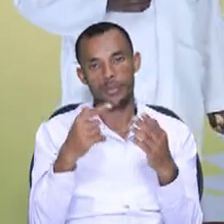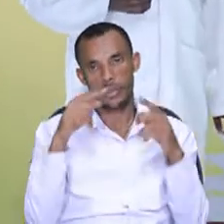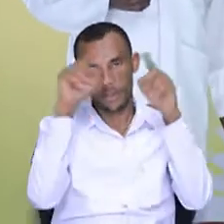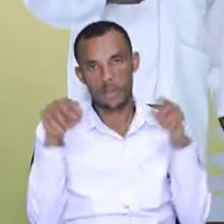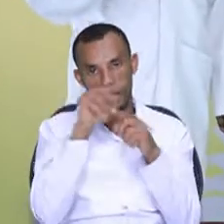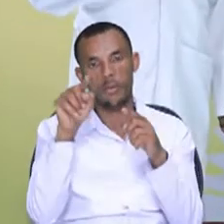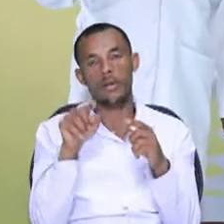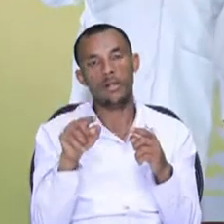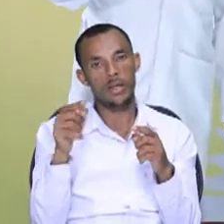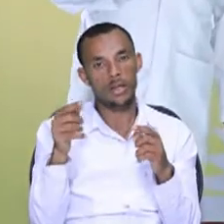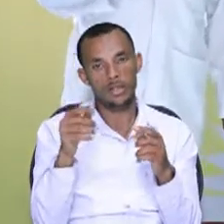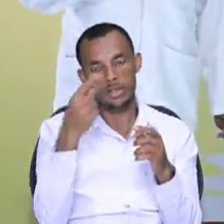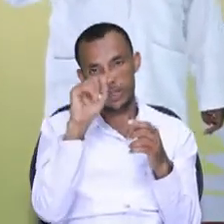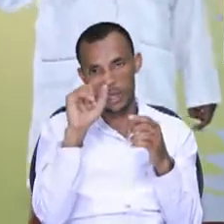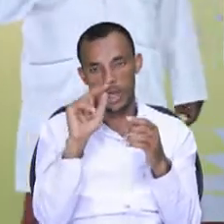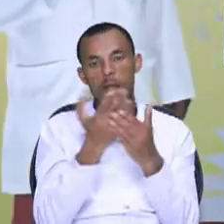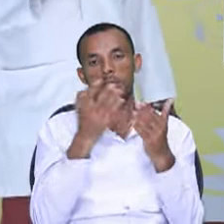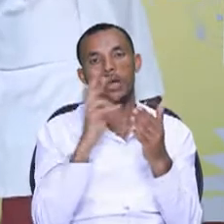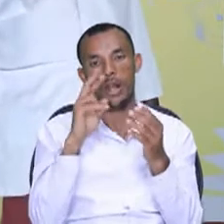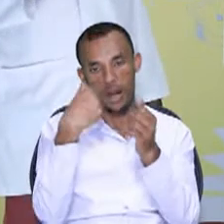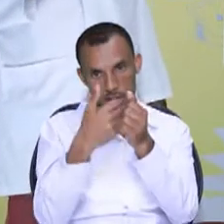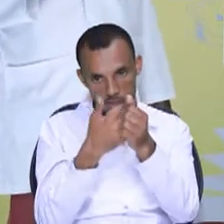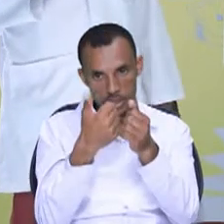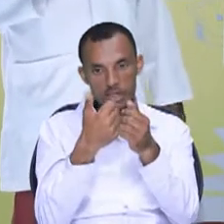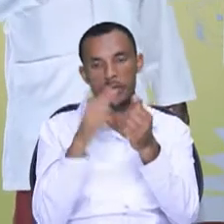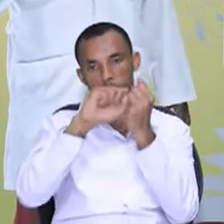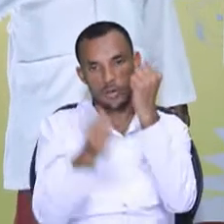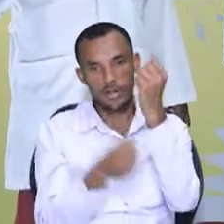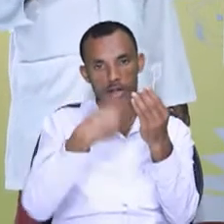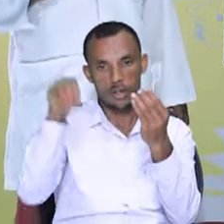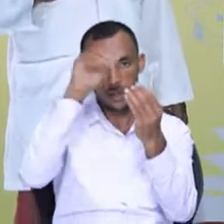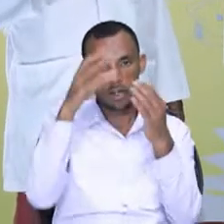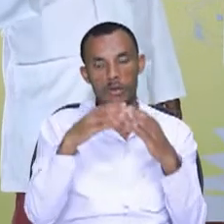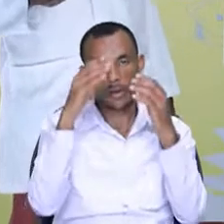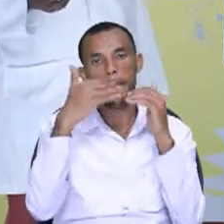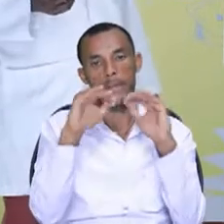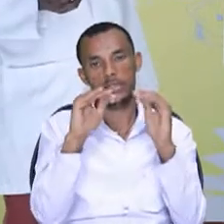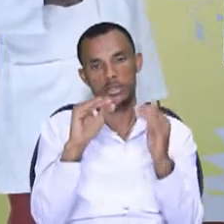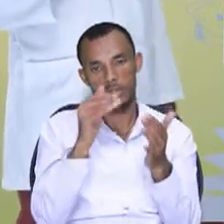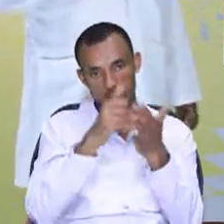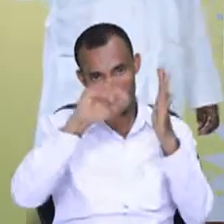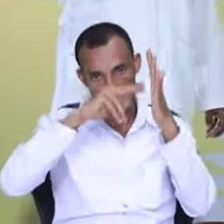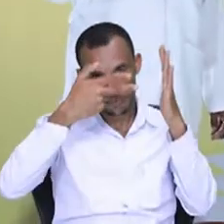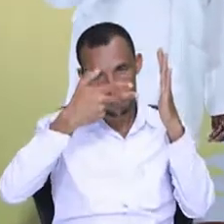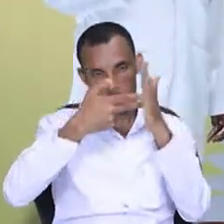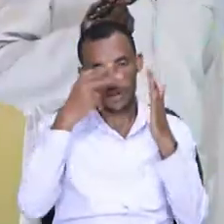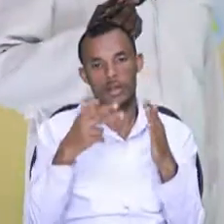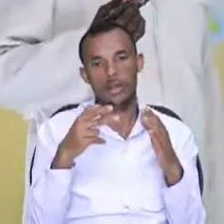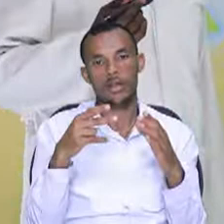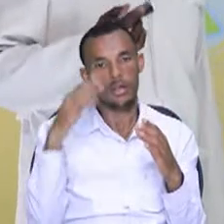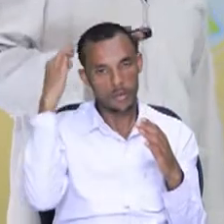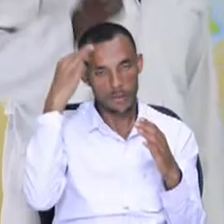the elements are arranged in order to increasing atomic mass. That means in